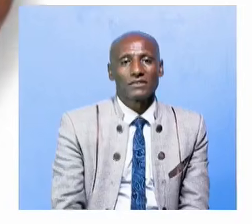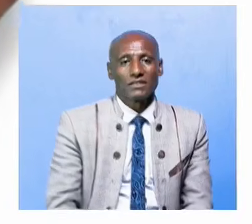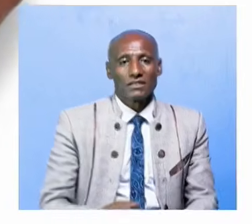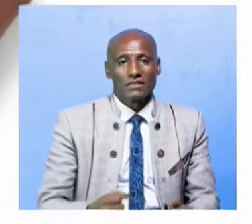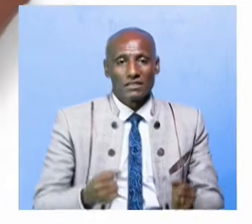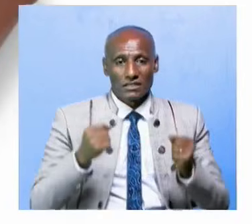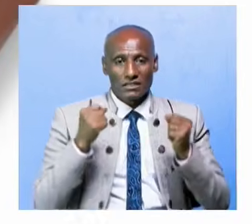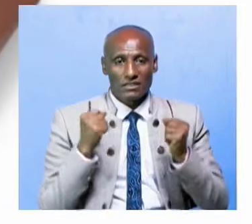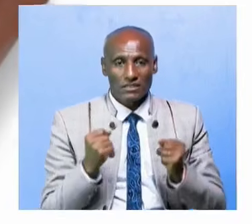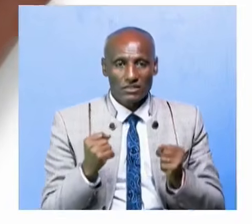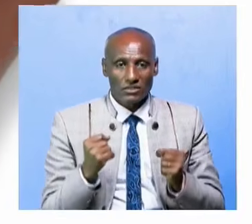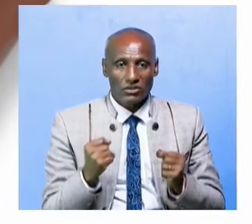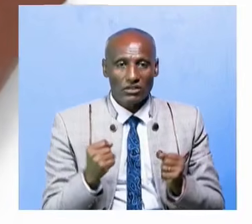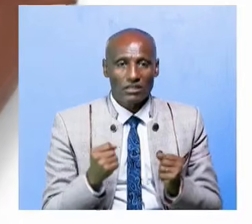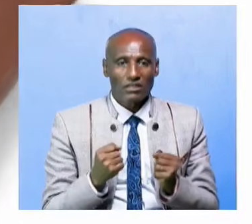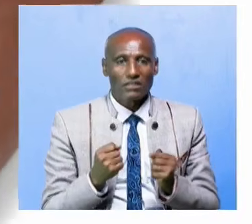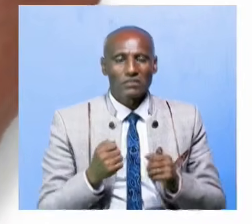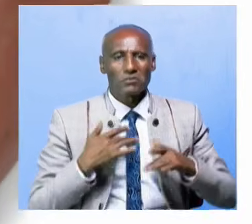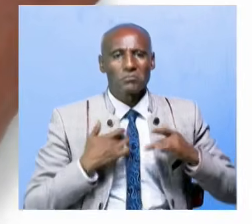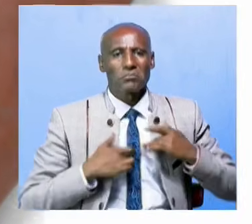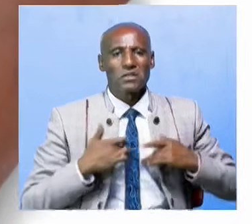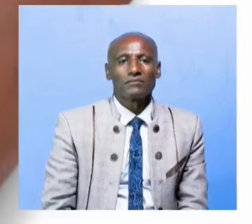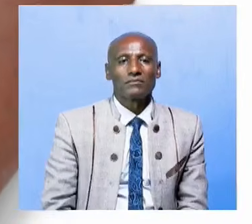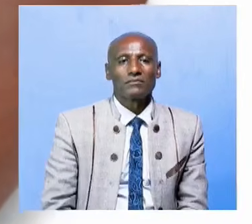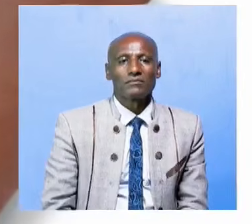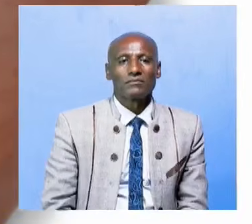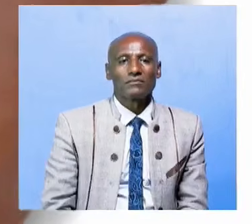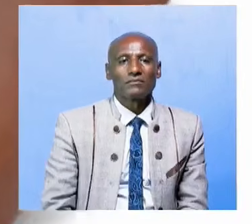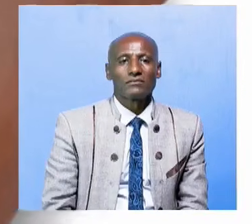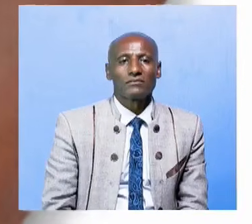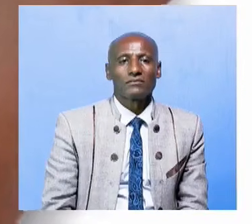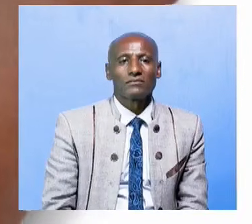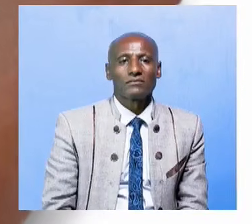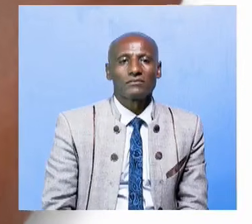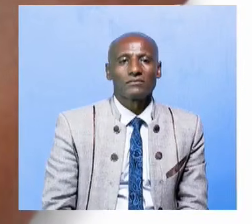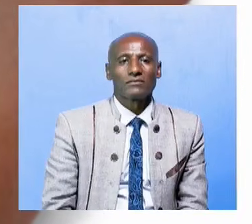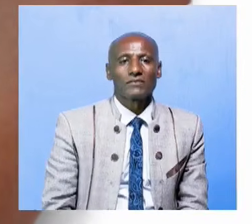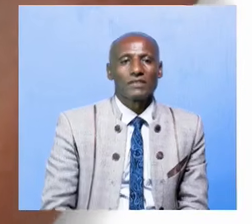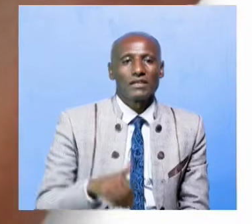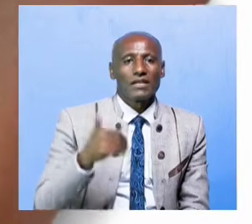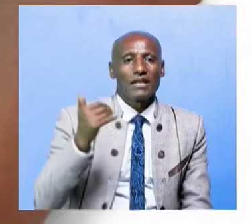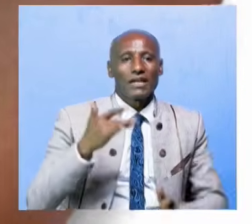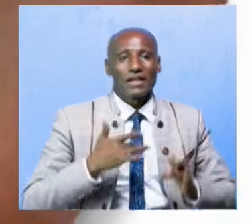In this case, it could be a feeling. It could be a feeling.